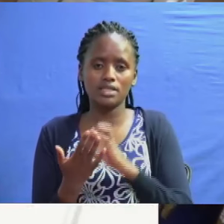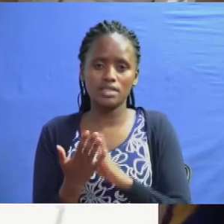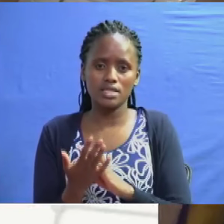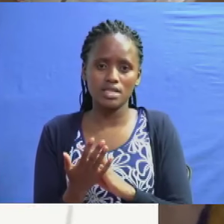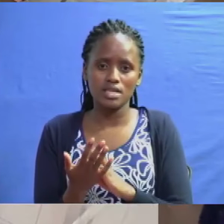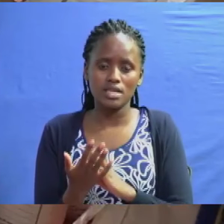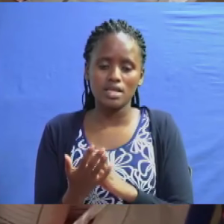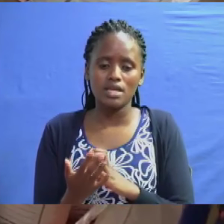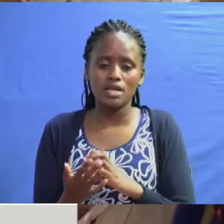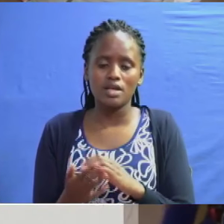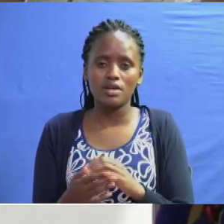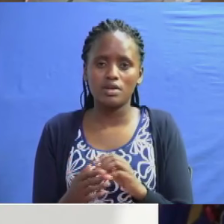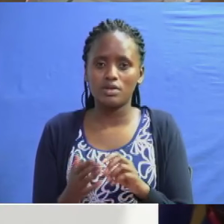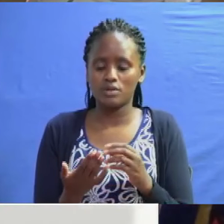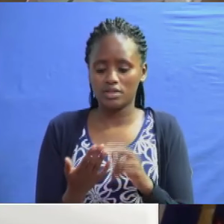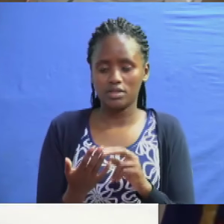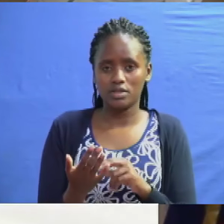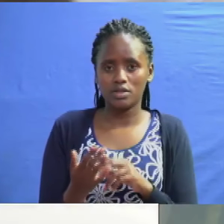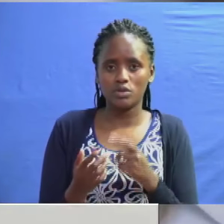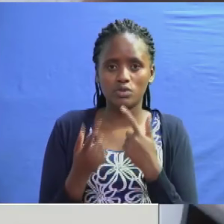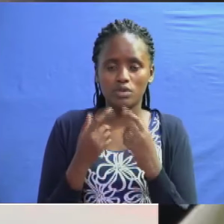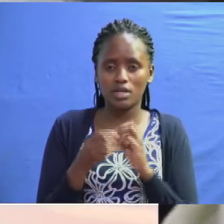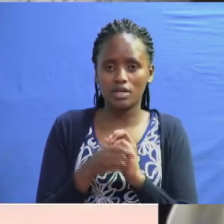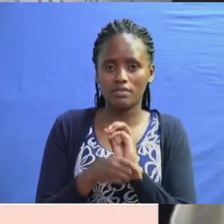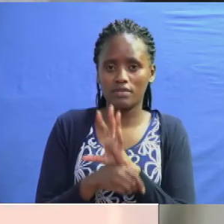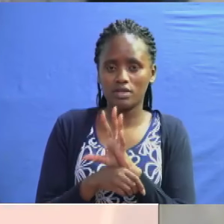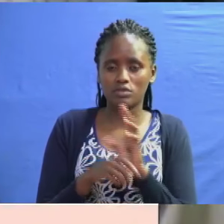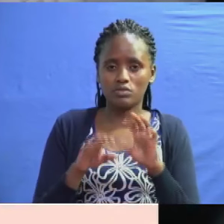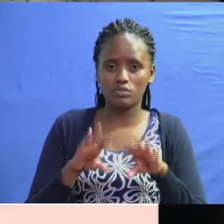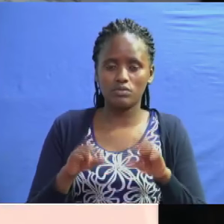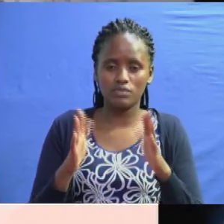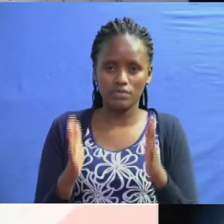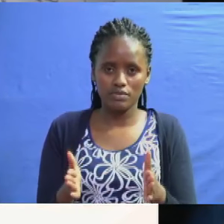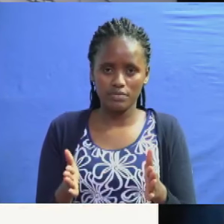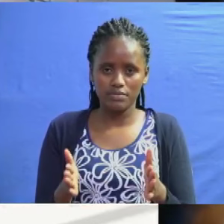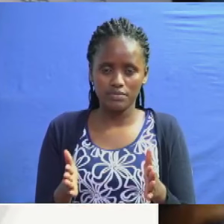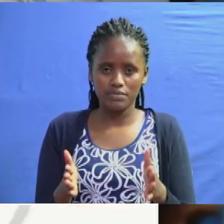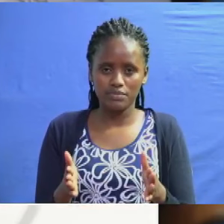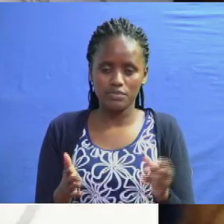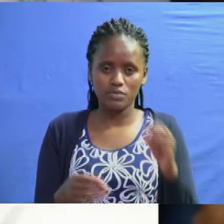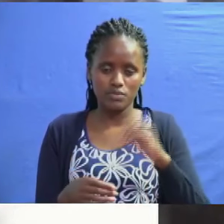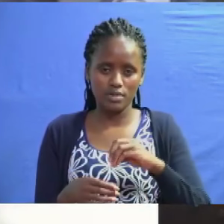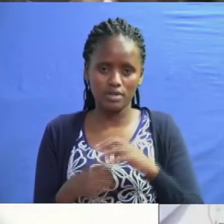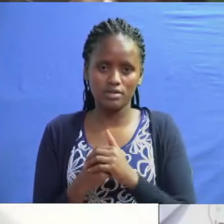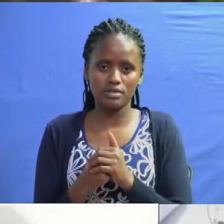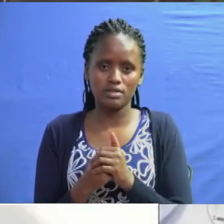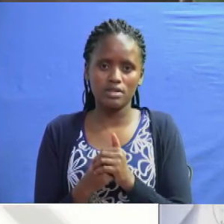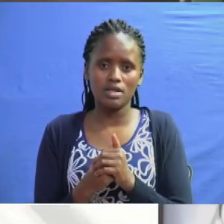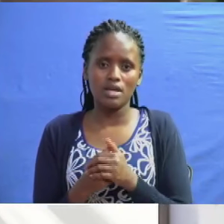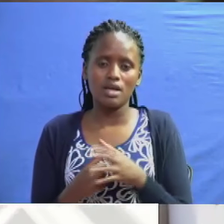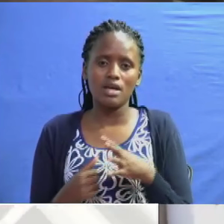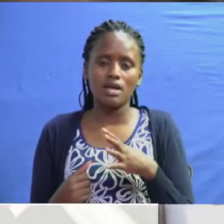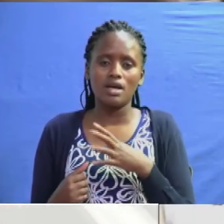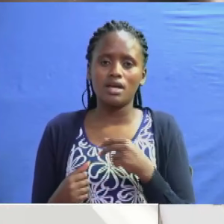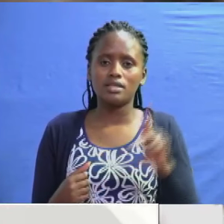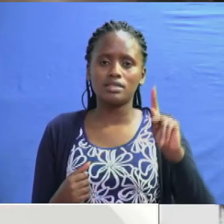and soil sampling to give right advice to farmers on type and quality of seeds to plant. And as KARLO,